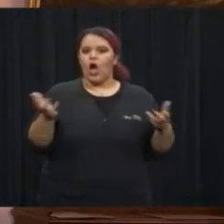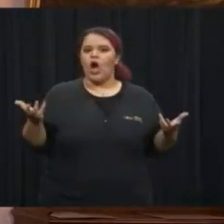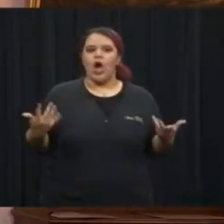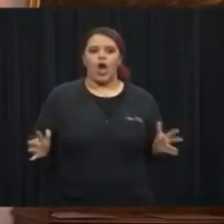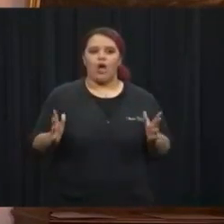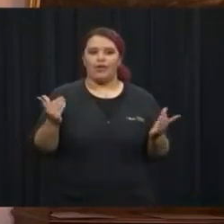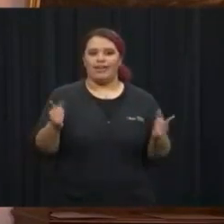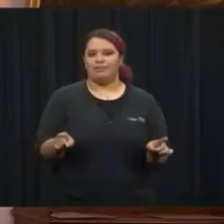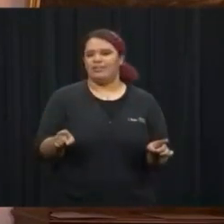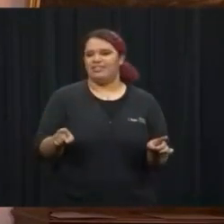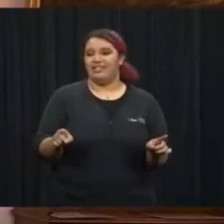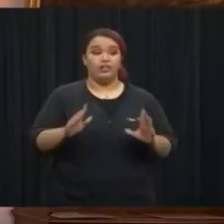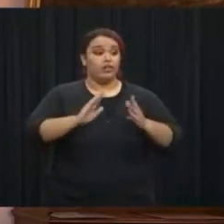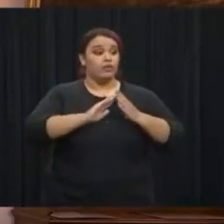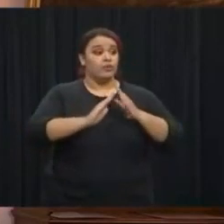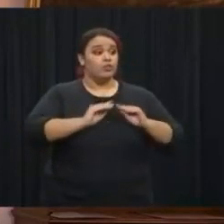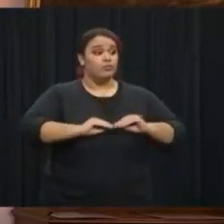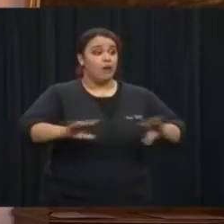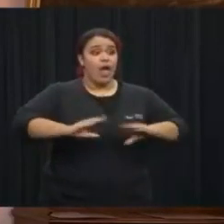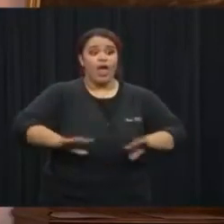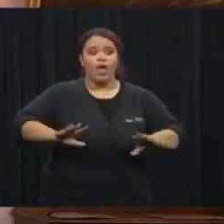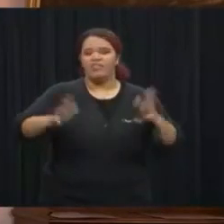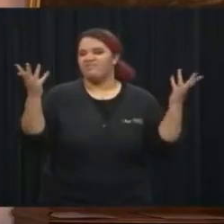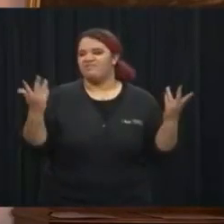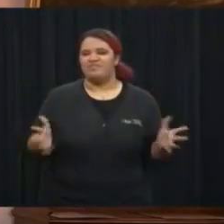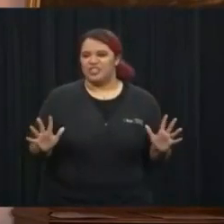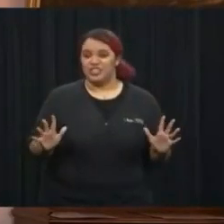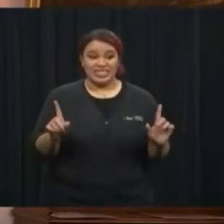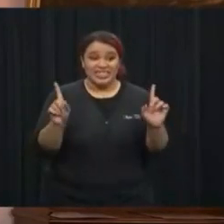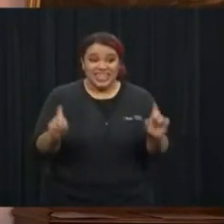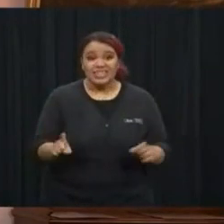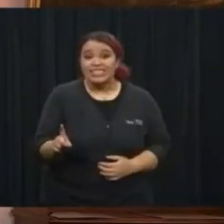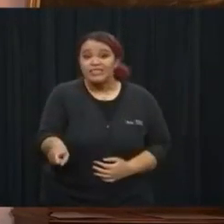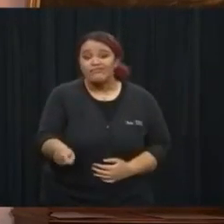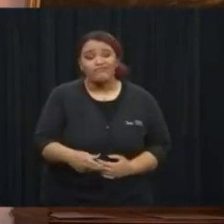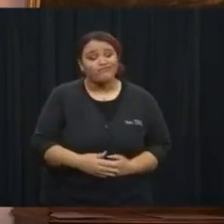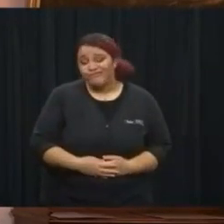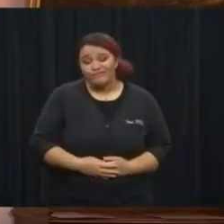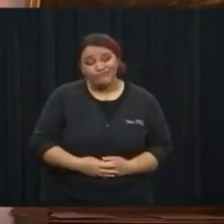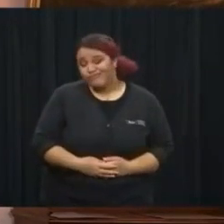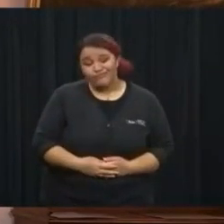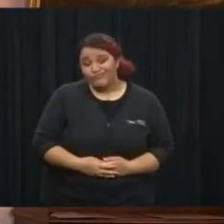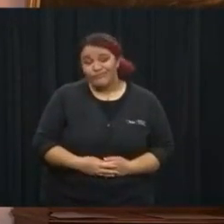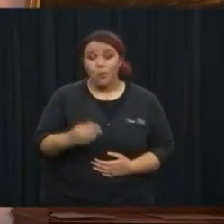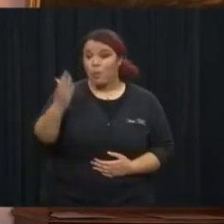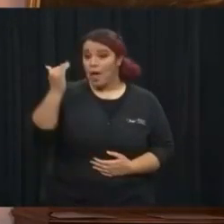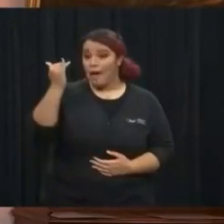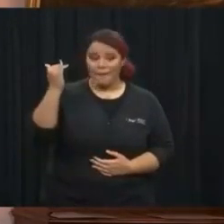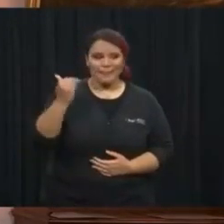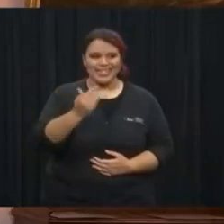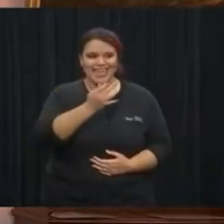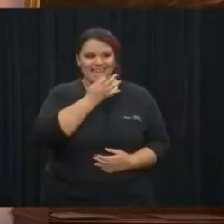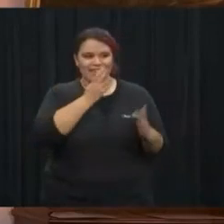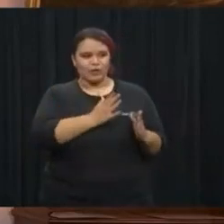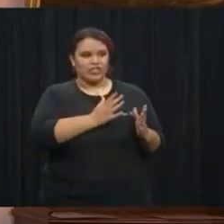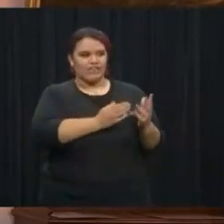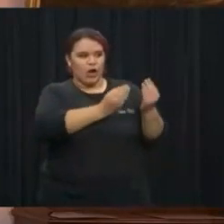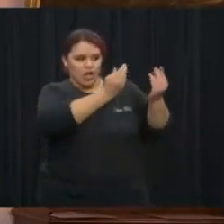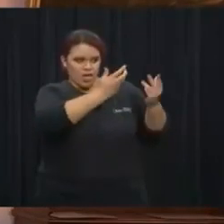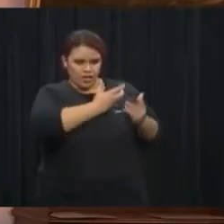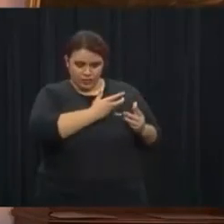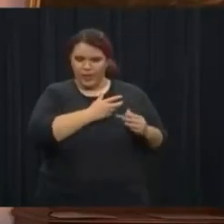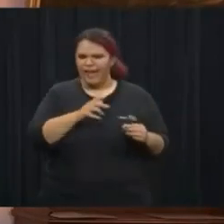really speaking up right now. I think this would be a great thing at the federal level as well to take a look at, because we want to be flexible here as we try